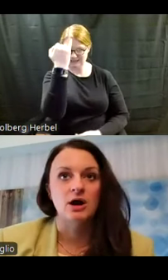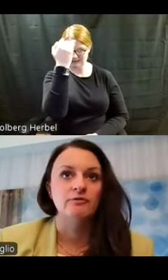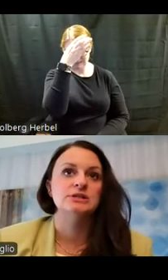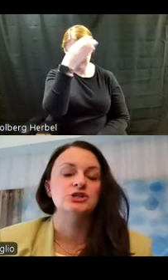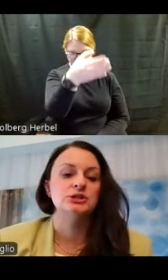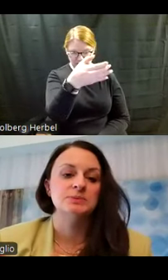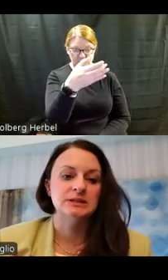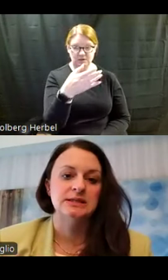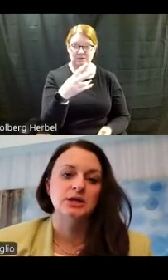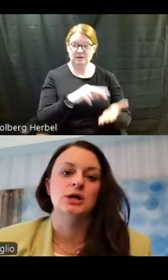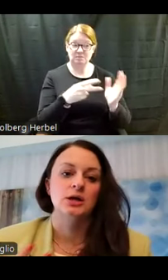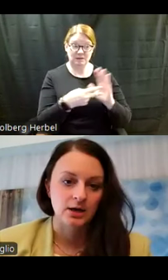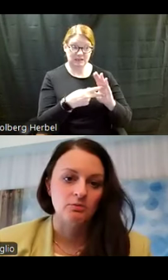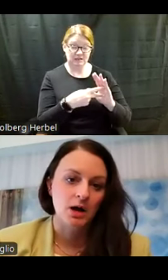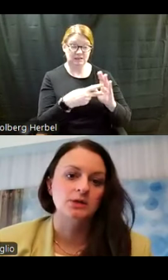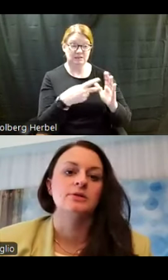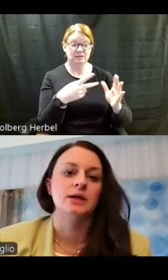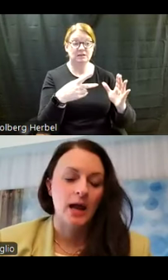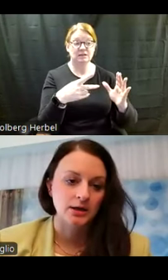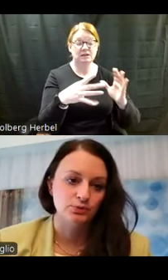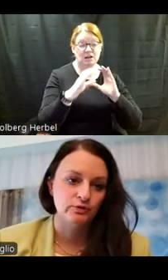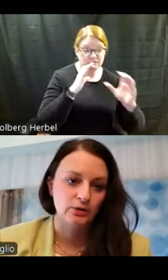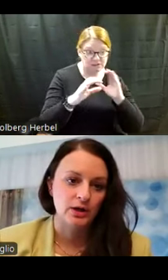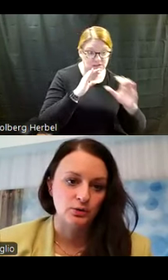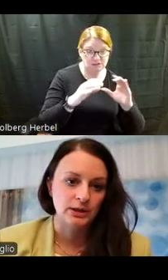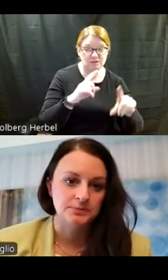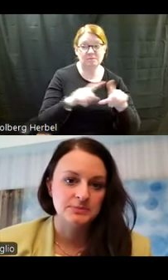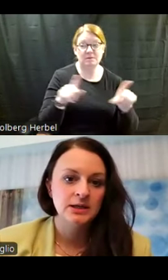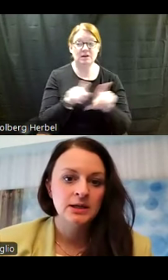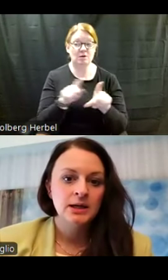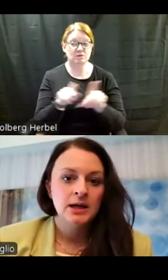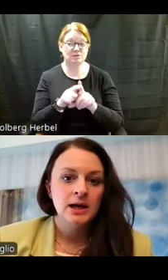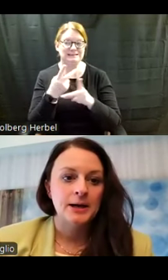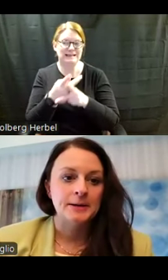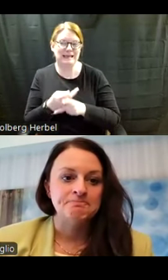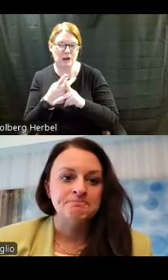having conversations, but this is actually a care model that can improve health outcomes.